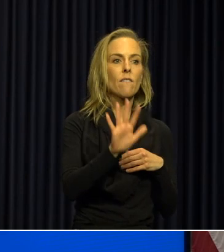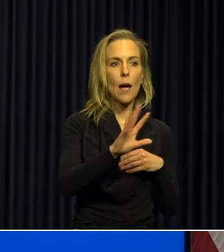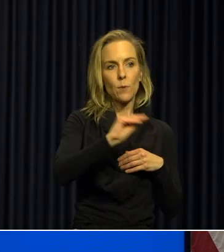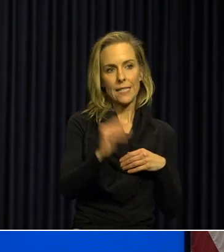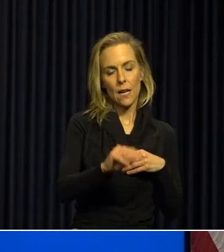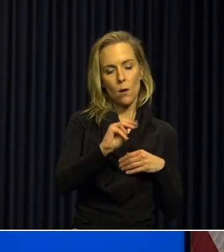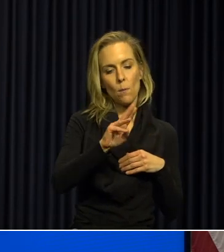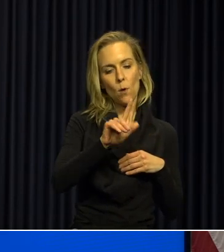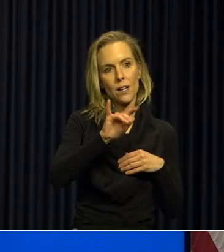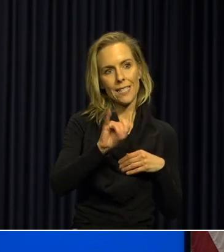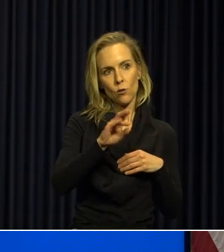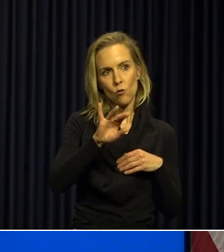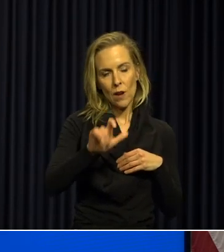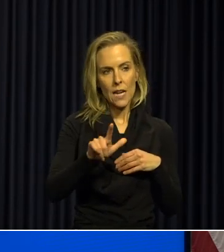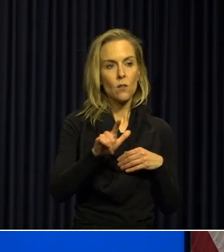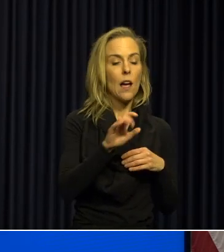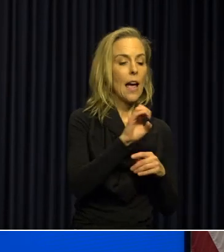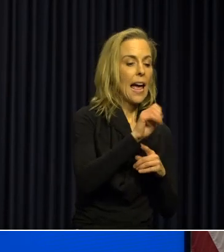multiracial. Ethnicity,